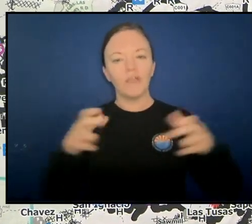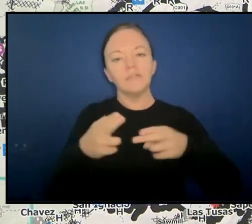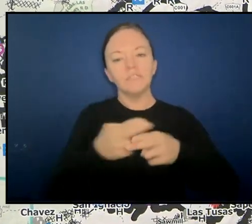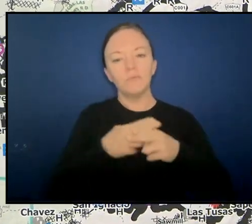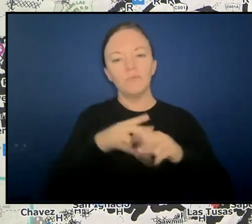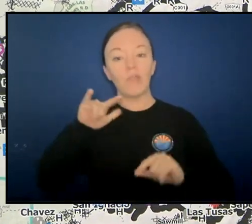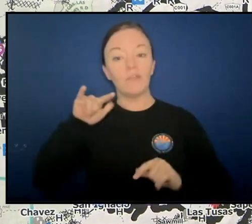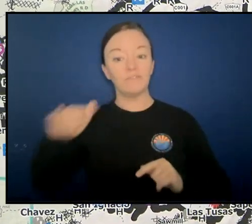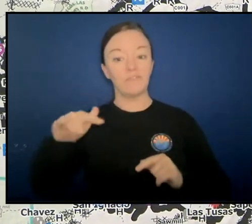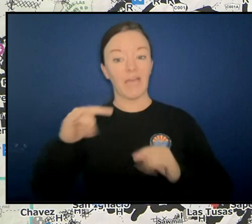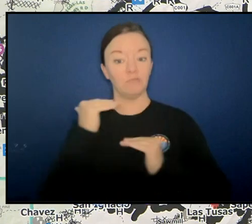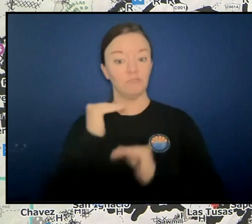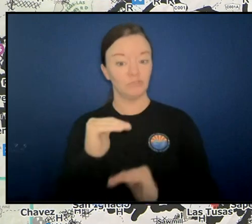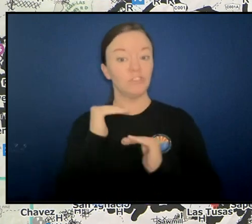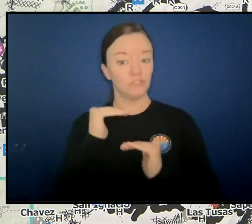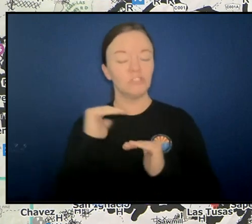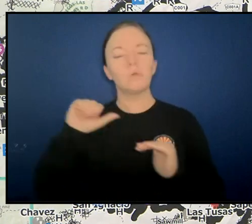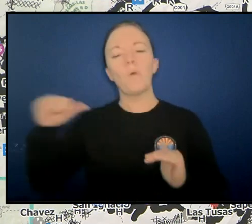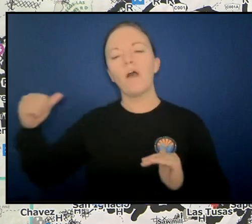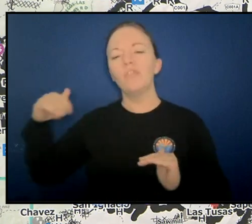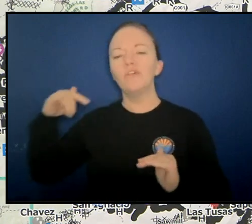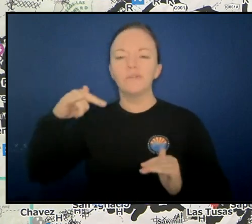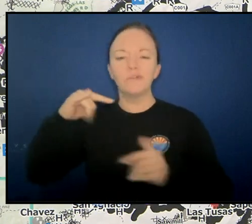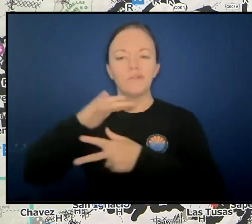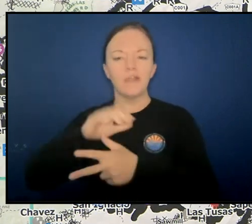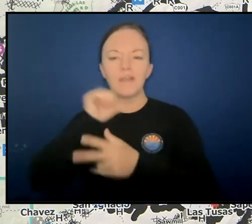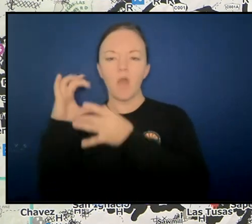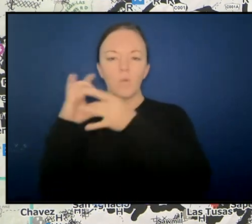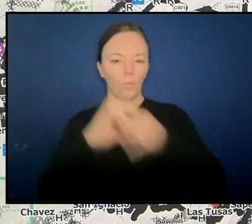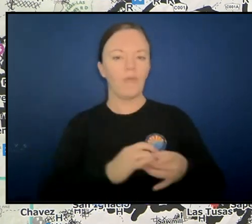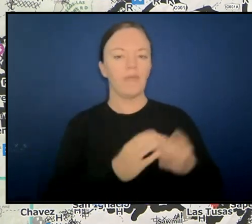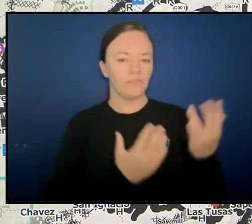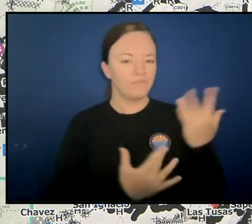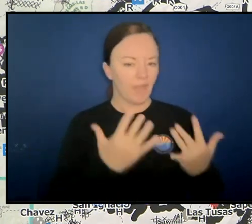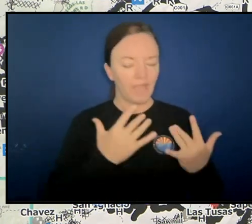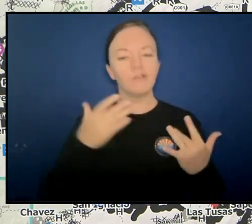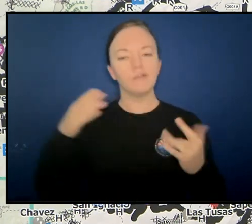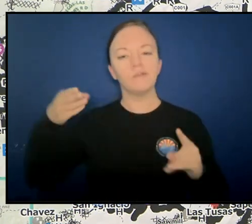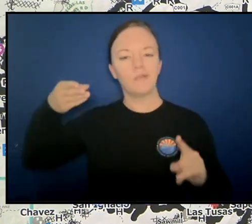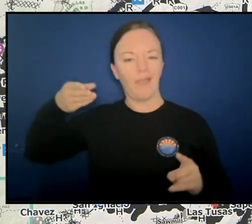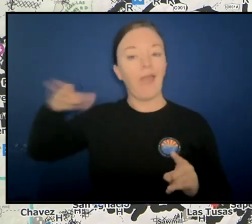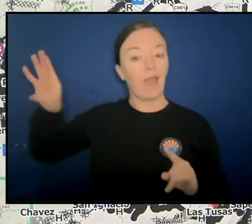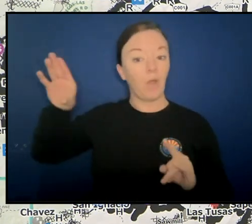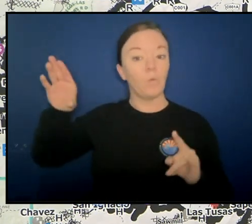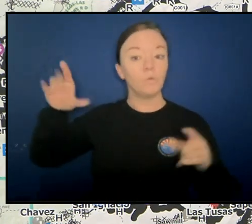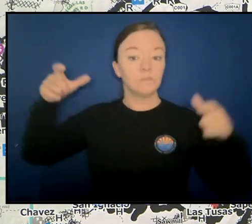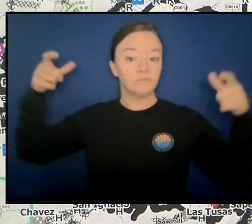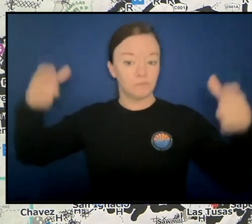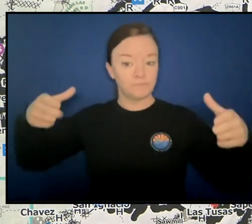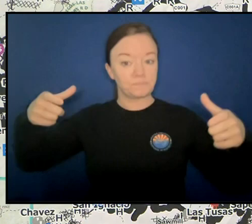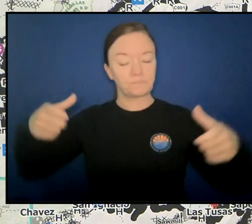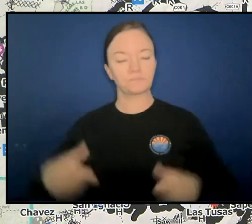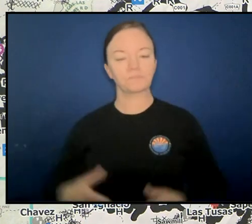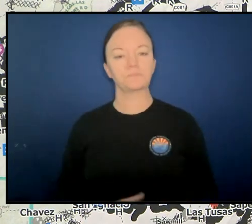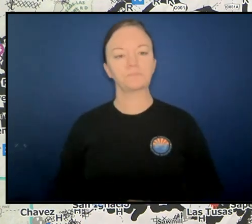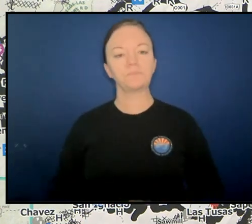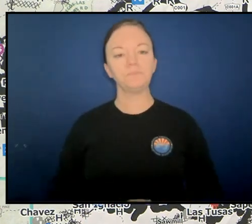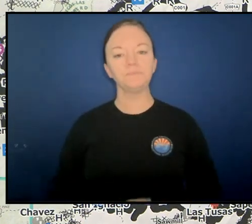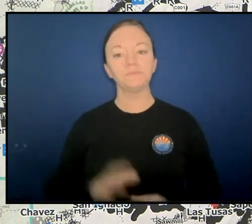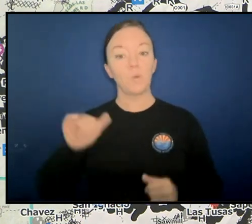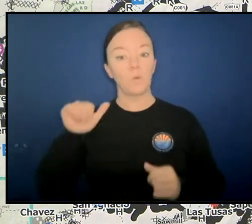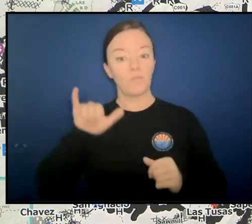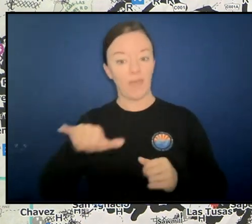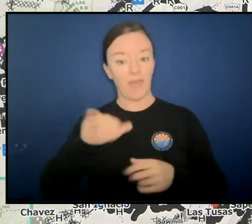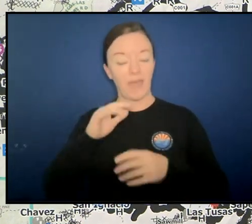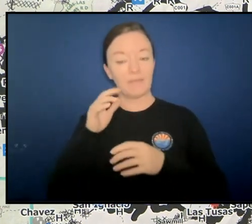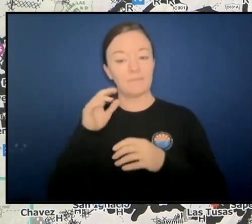the other aircraft out, or is supposed to do that anyways. So they set up high over the top of the incident. They watch